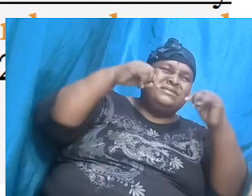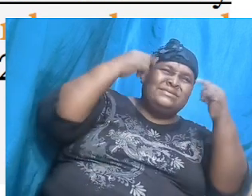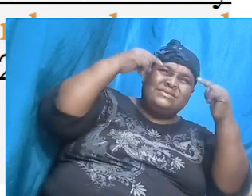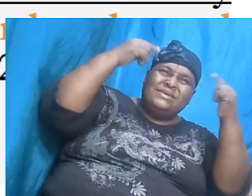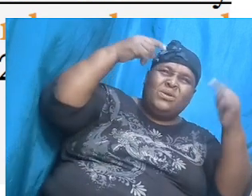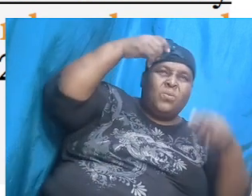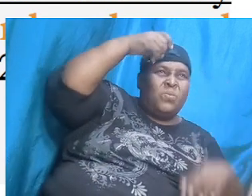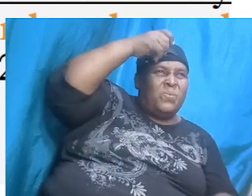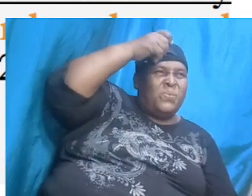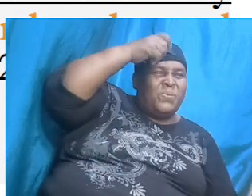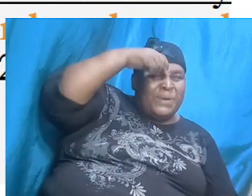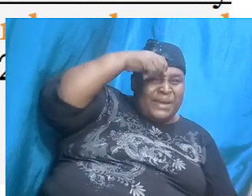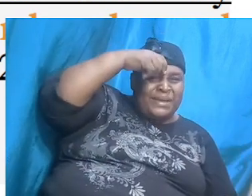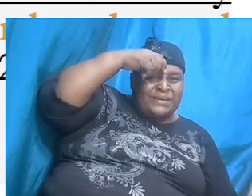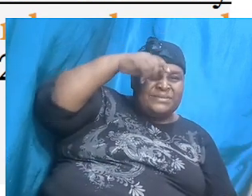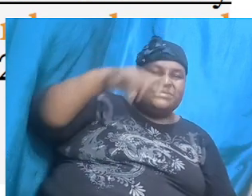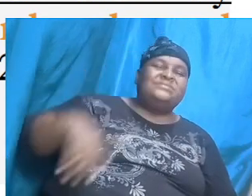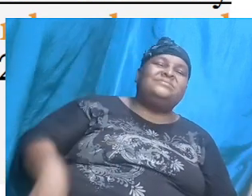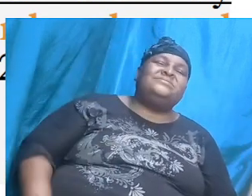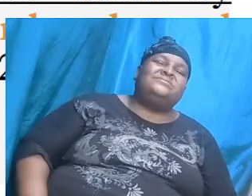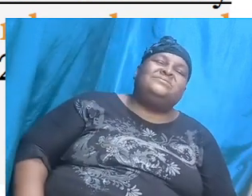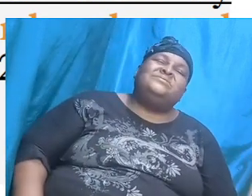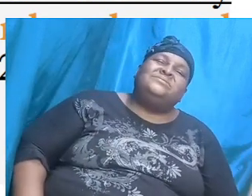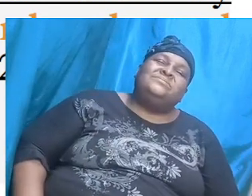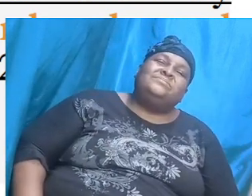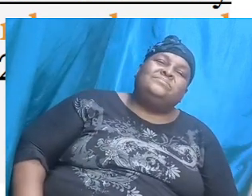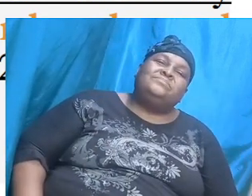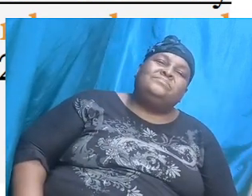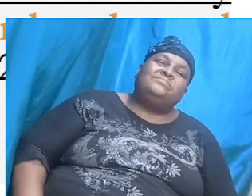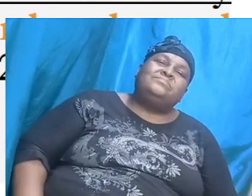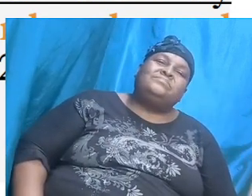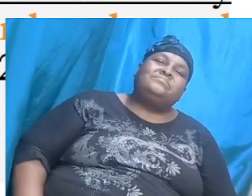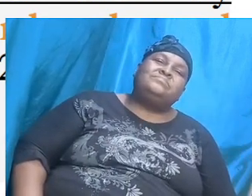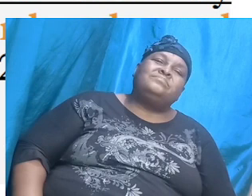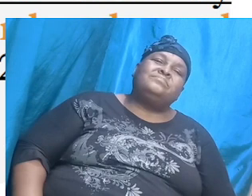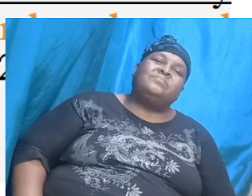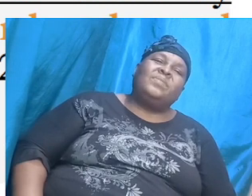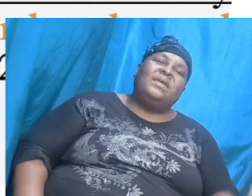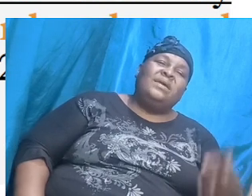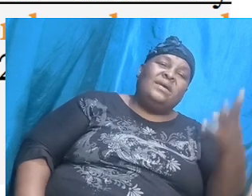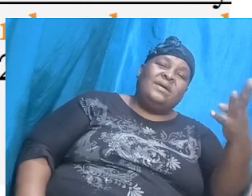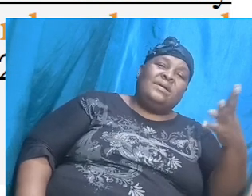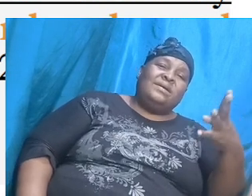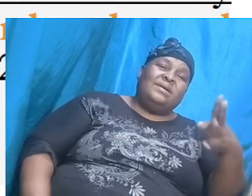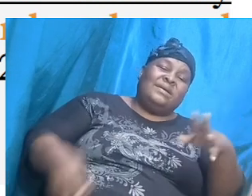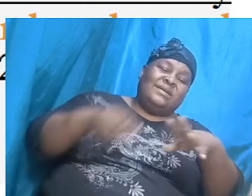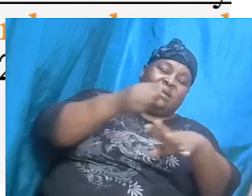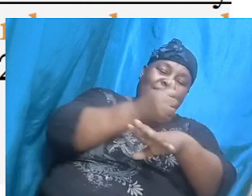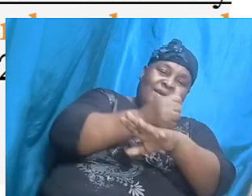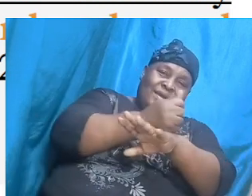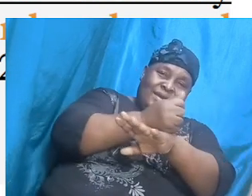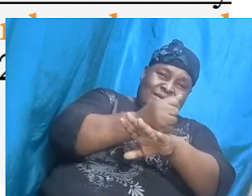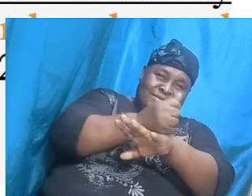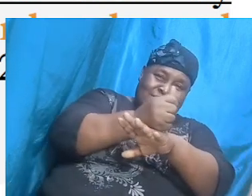just wise, they are exceeding wise. I love that. He said, "The ants are a